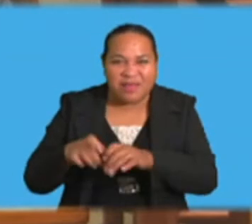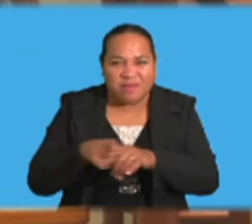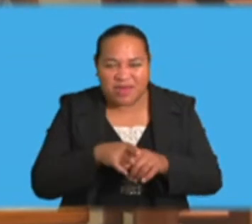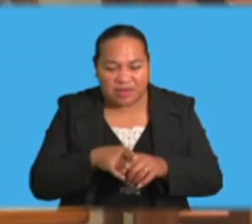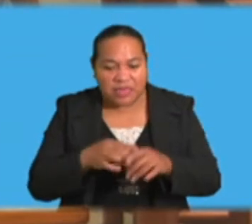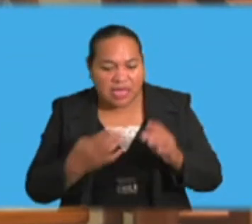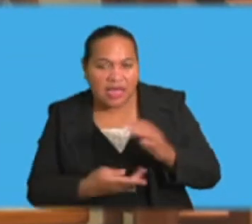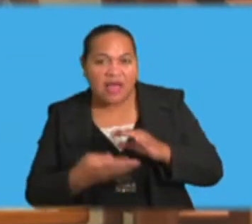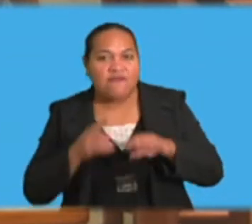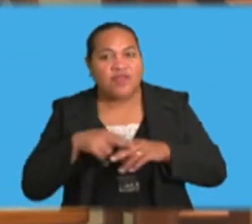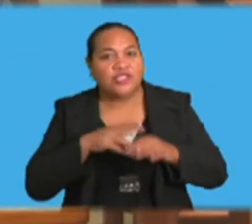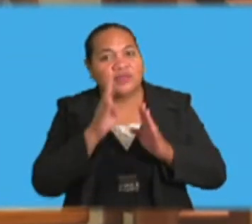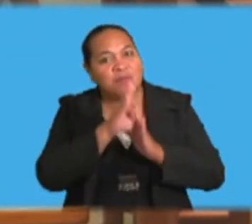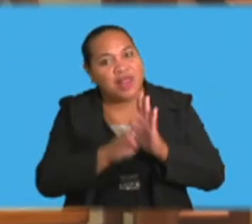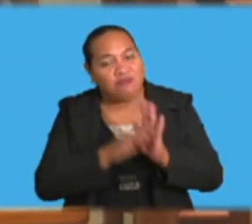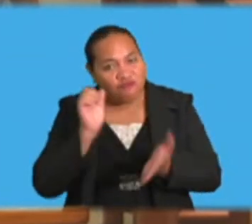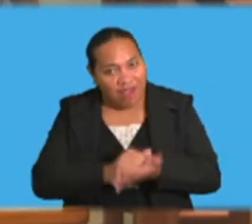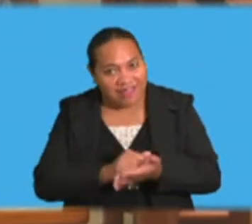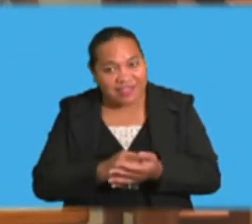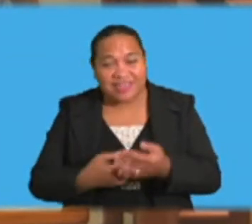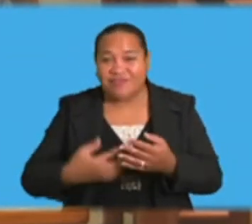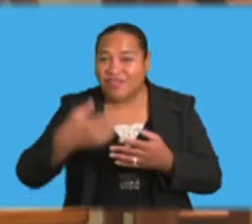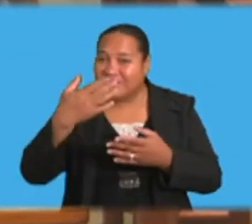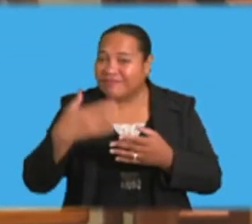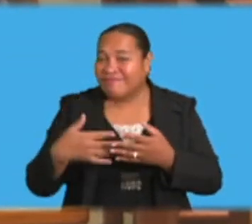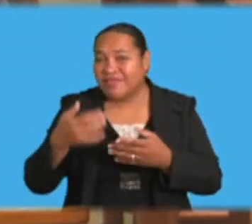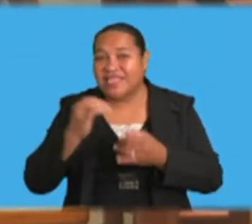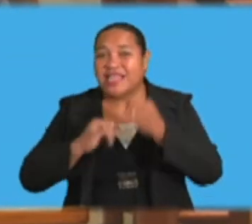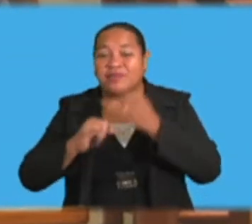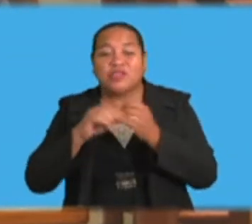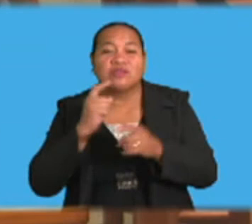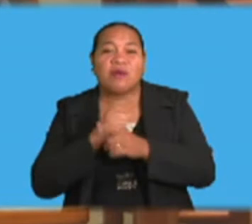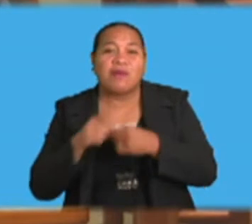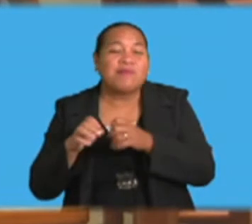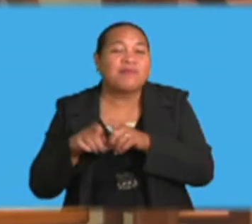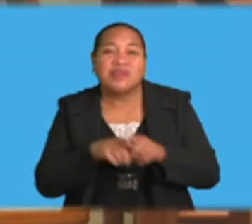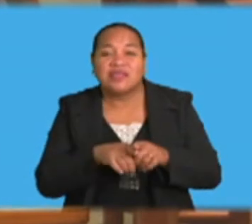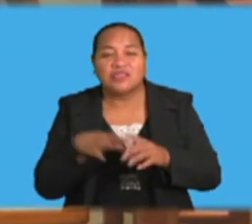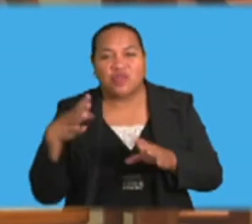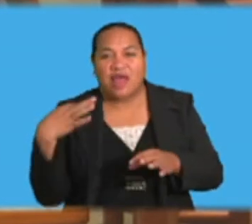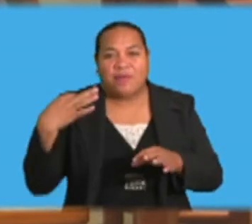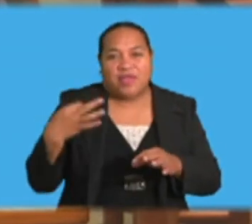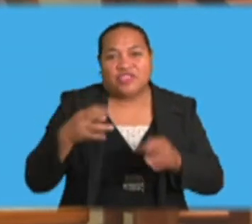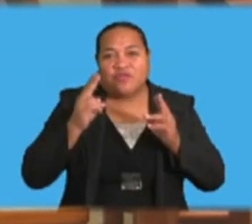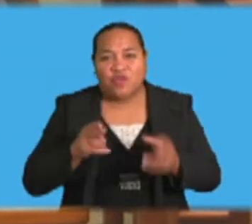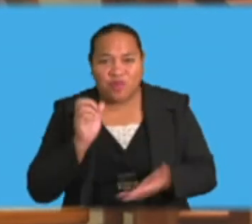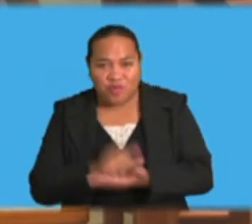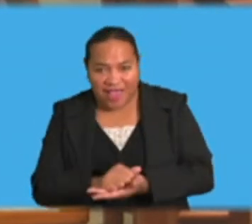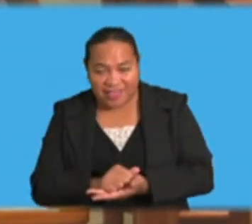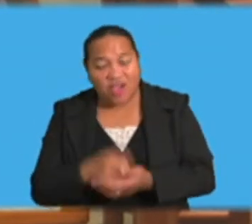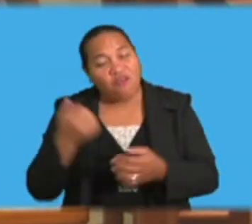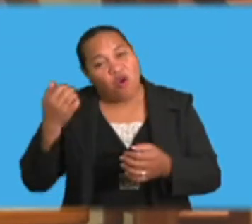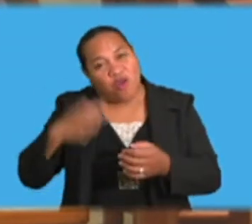Bill of Rights. A number of international decisions concerning the interpretation and applications of human rights have already